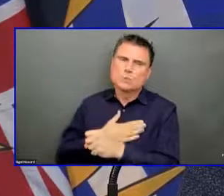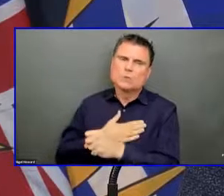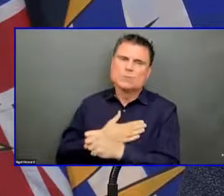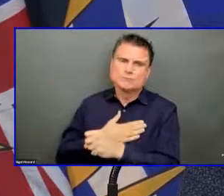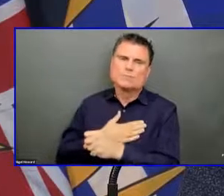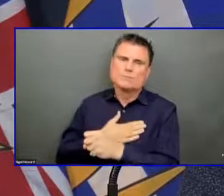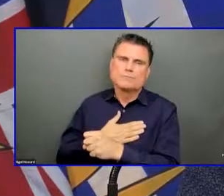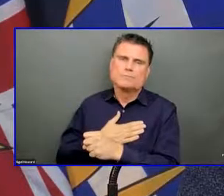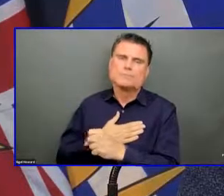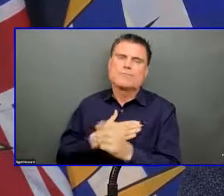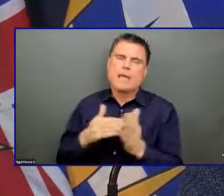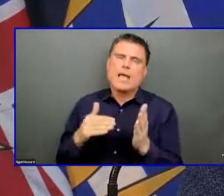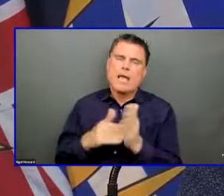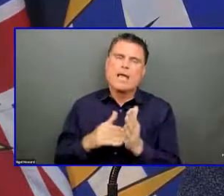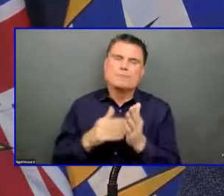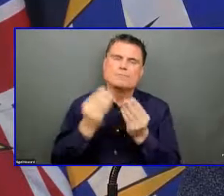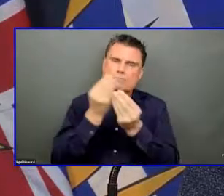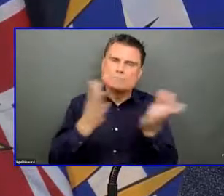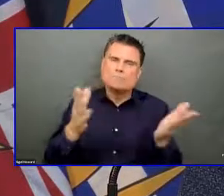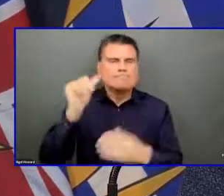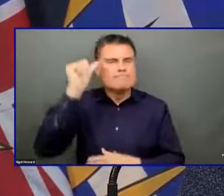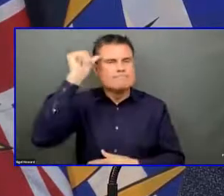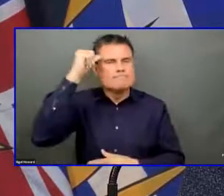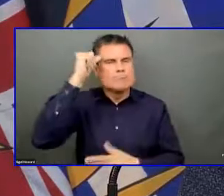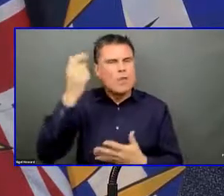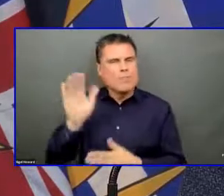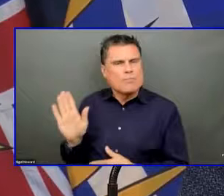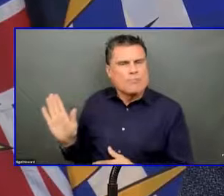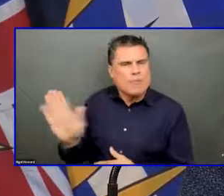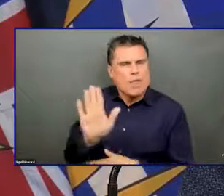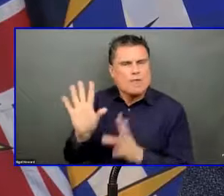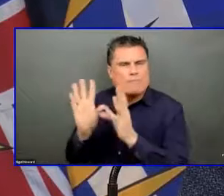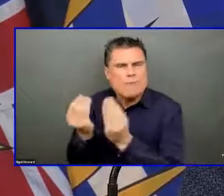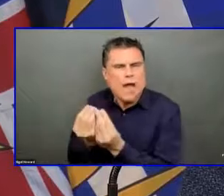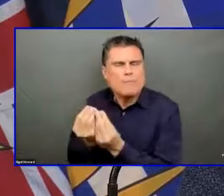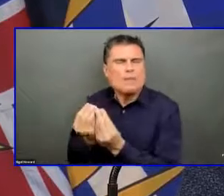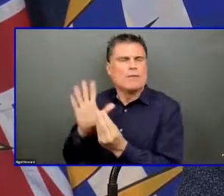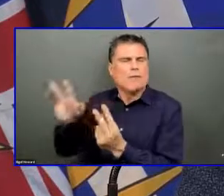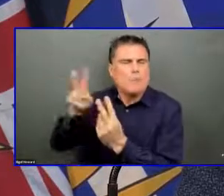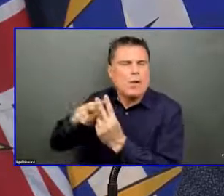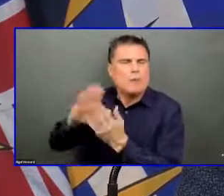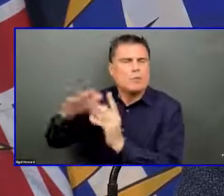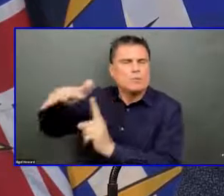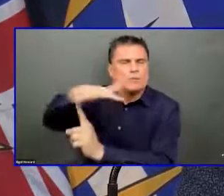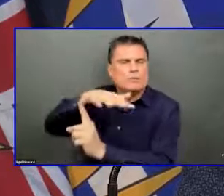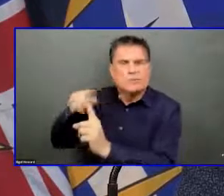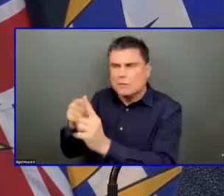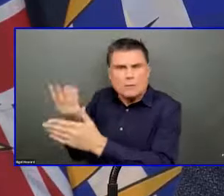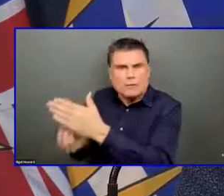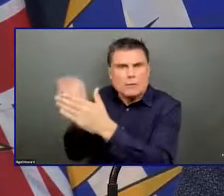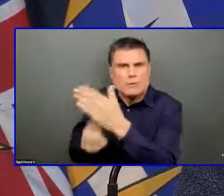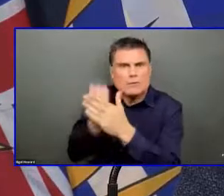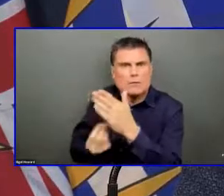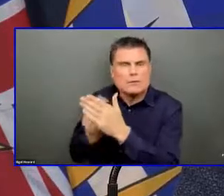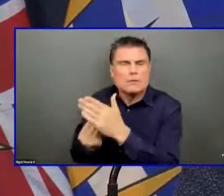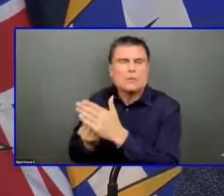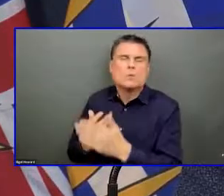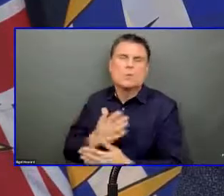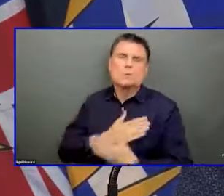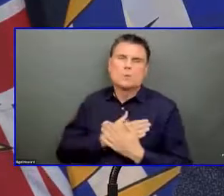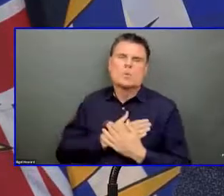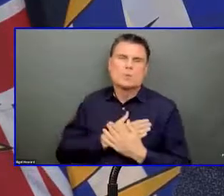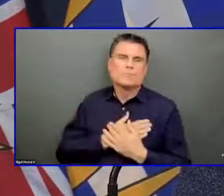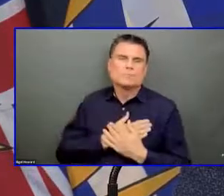families who are mourning the loss of their loved ones during this difficult time. We have 1 outbreak that's